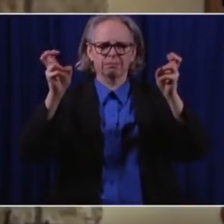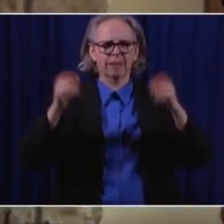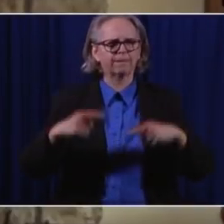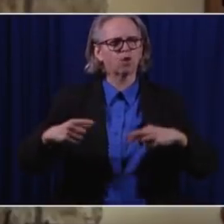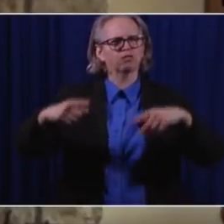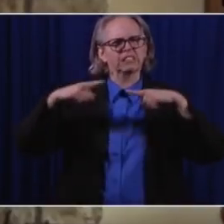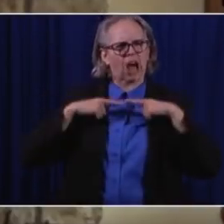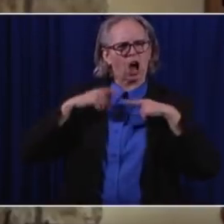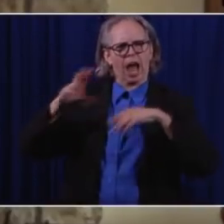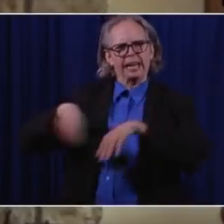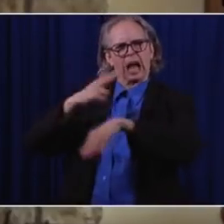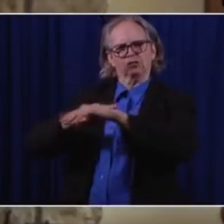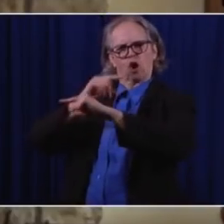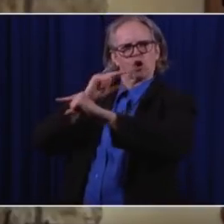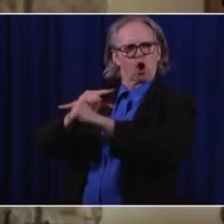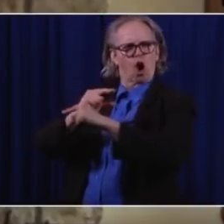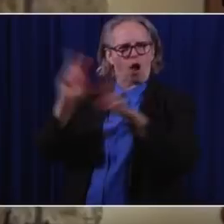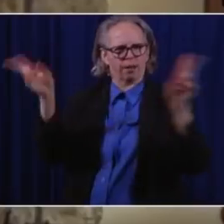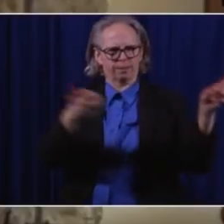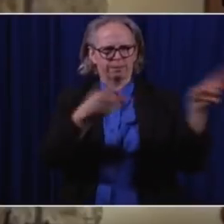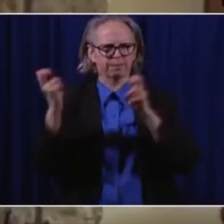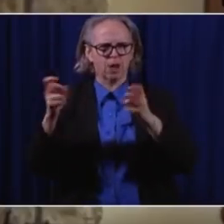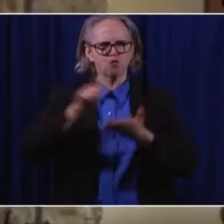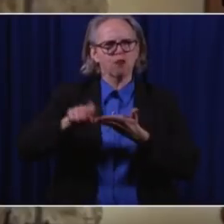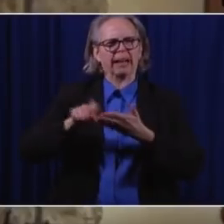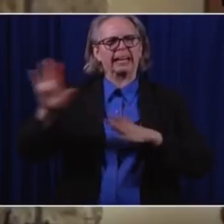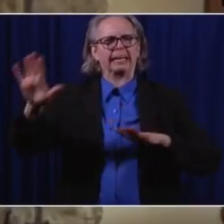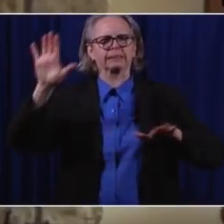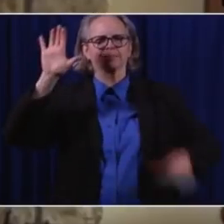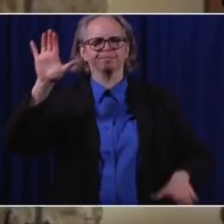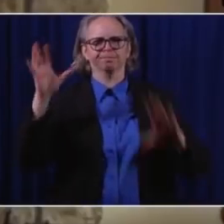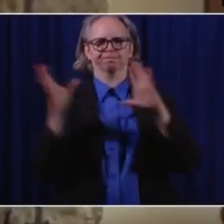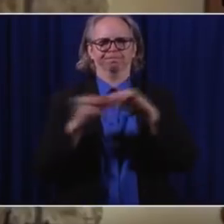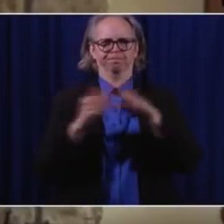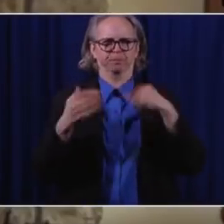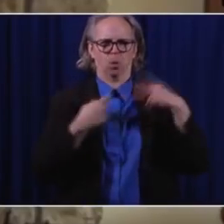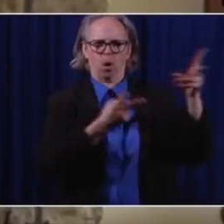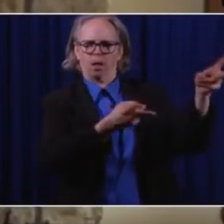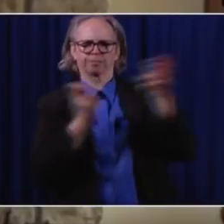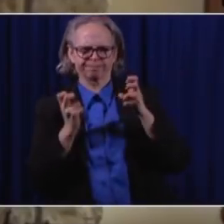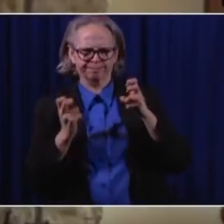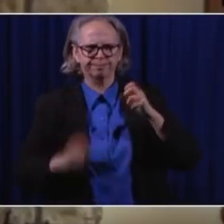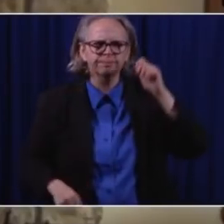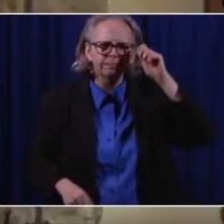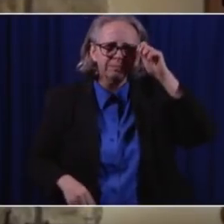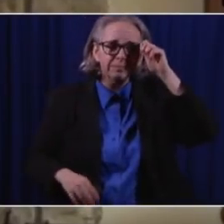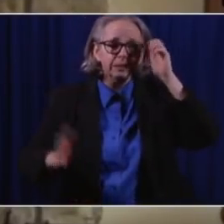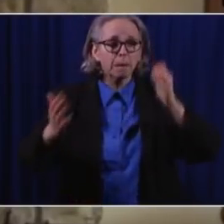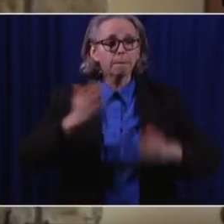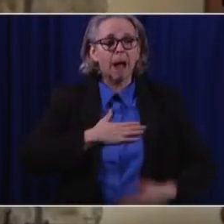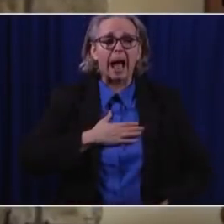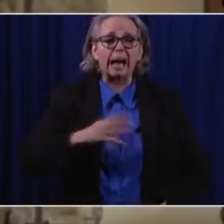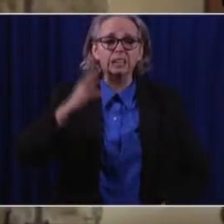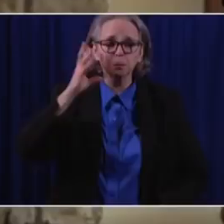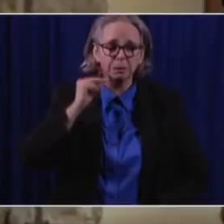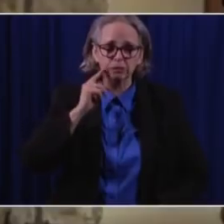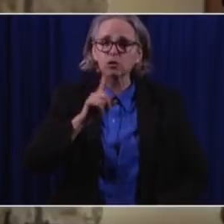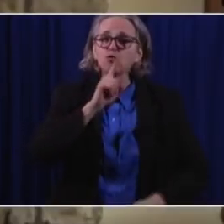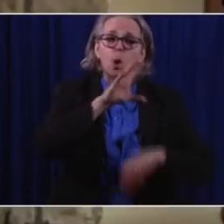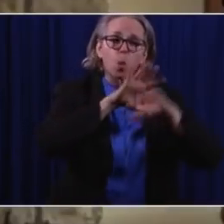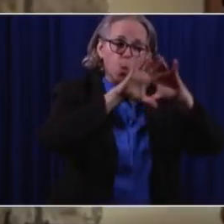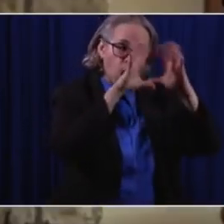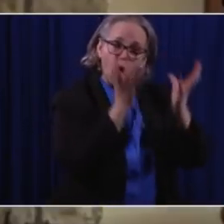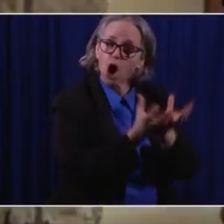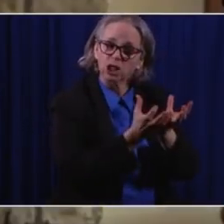was written testimony. My experience during exercises and real-world events, the ability to shelter in place or to evacuate an area that has